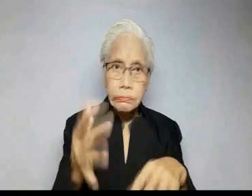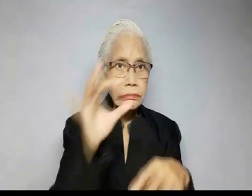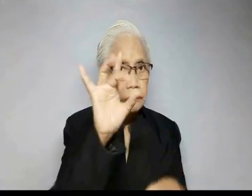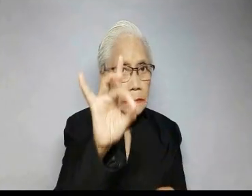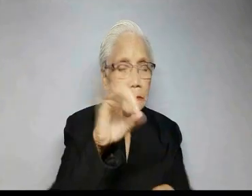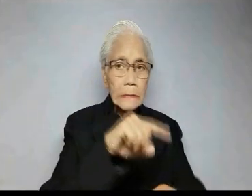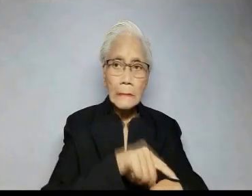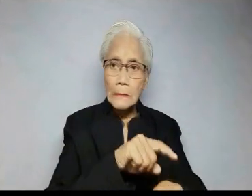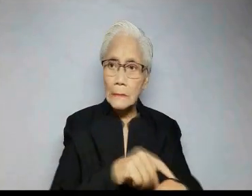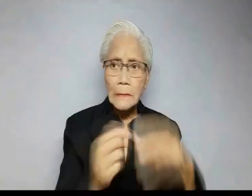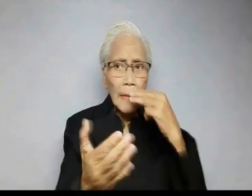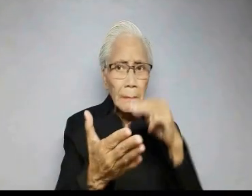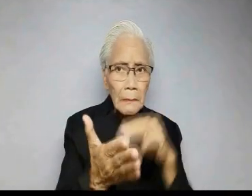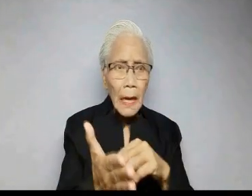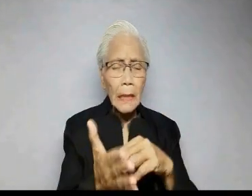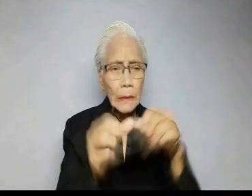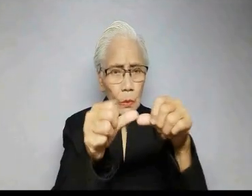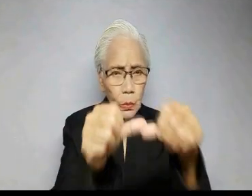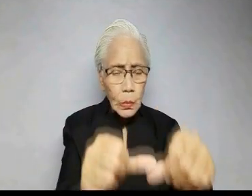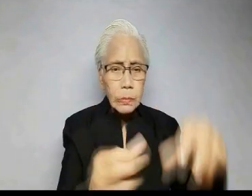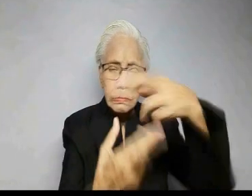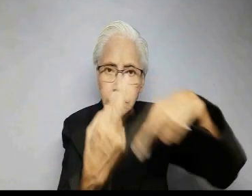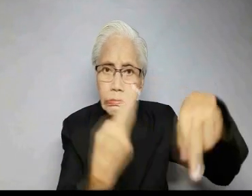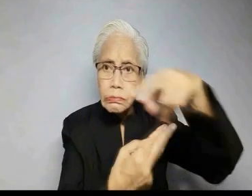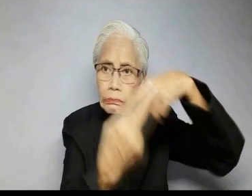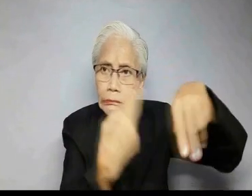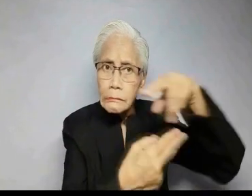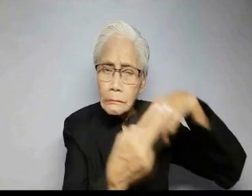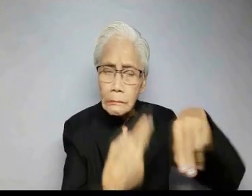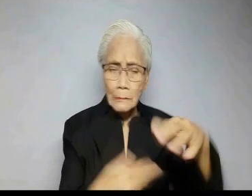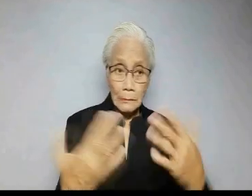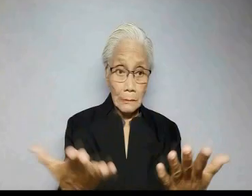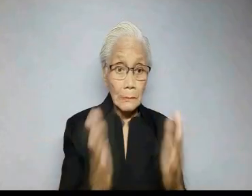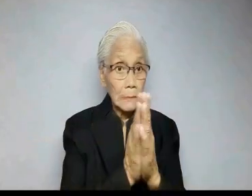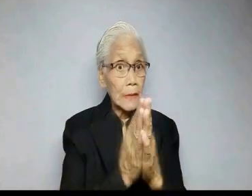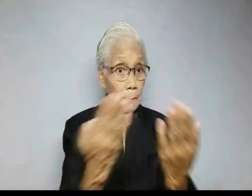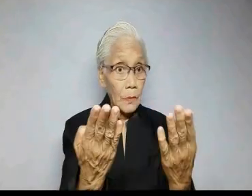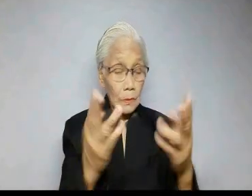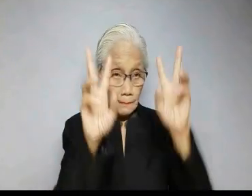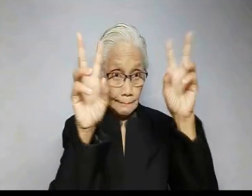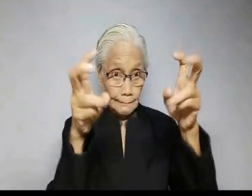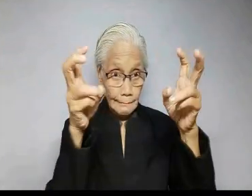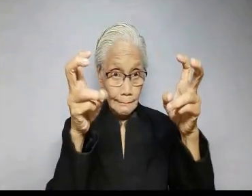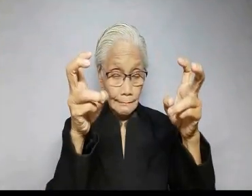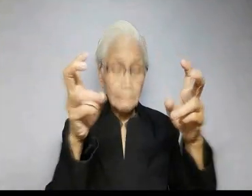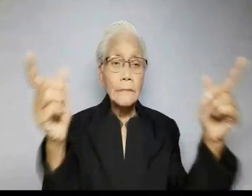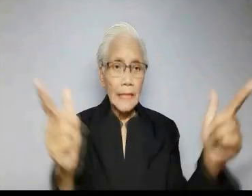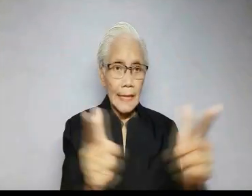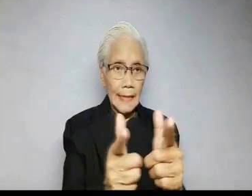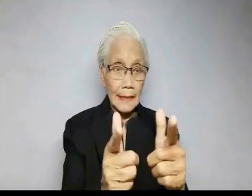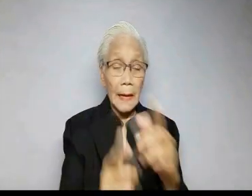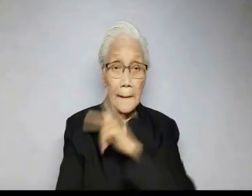messages keep on evolving each time. The book I am talking about is entitled The Little